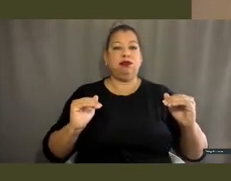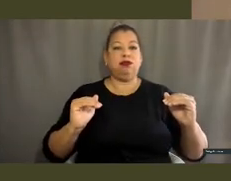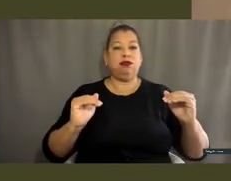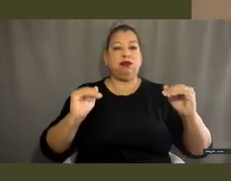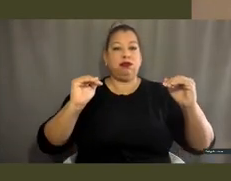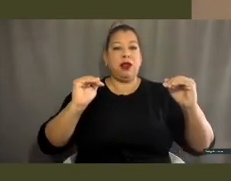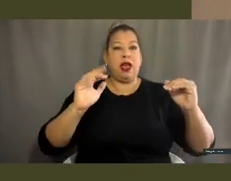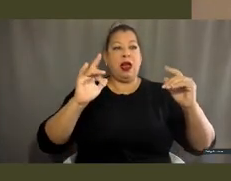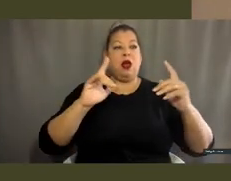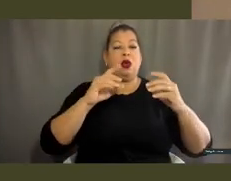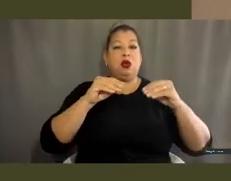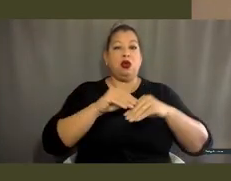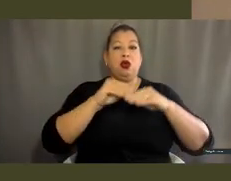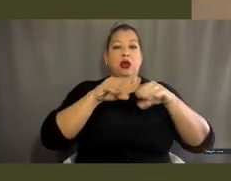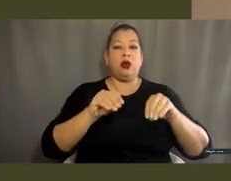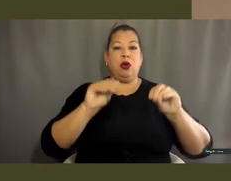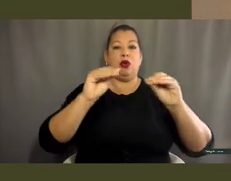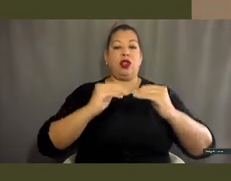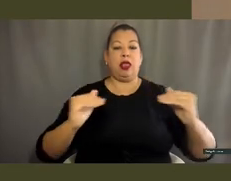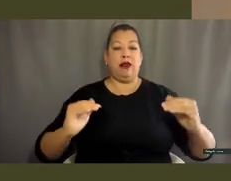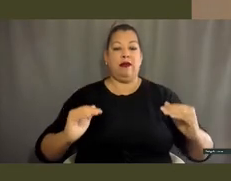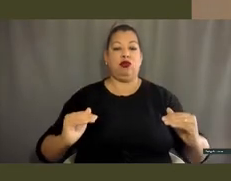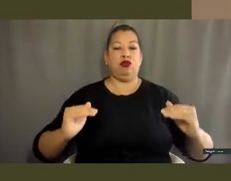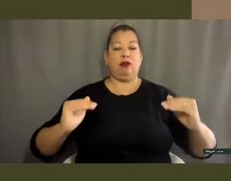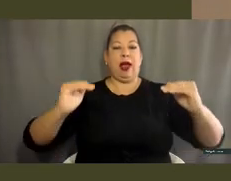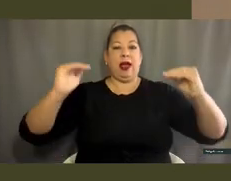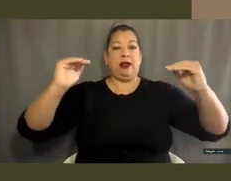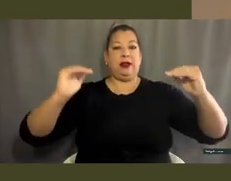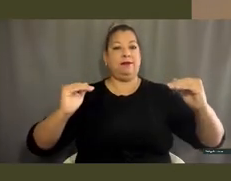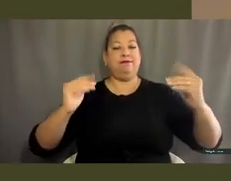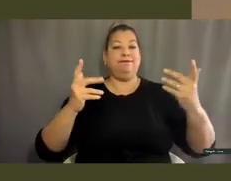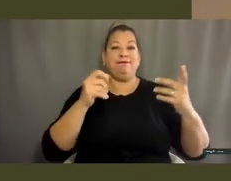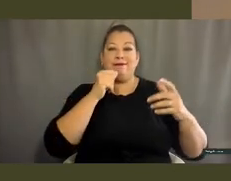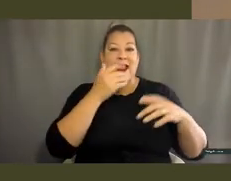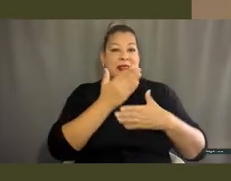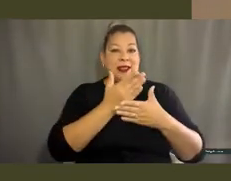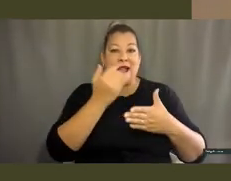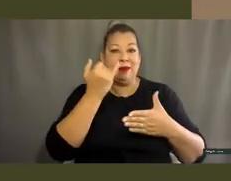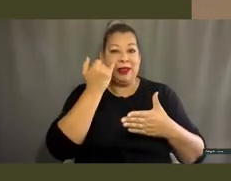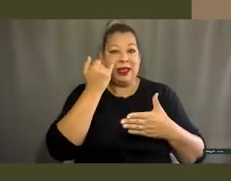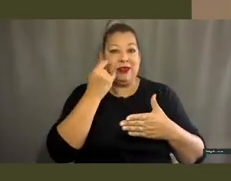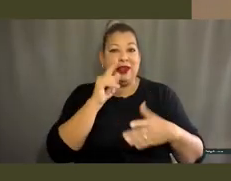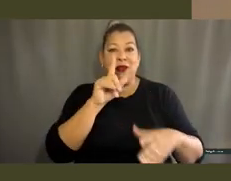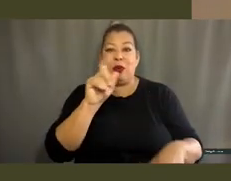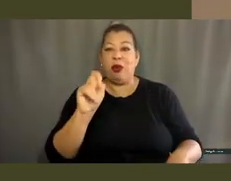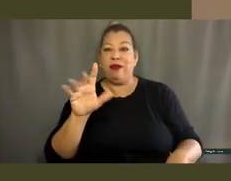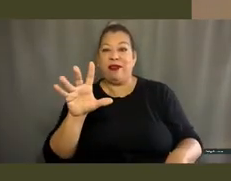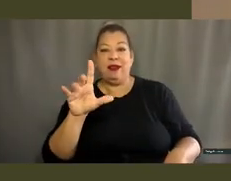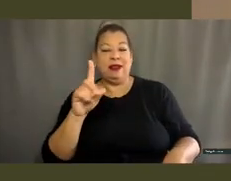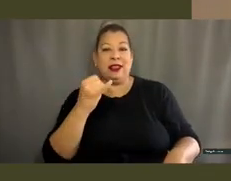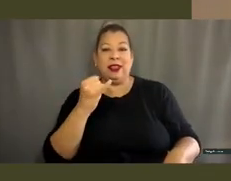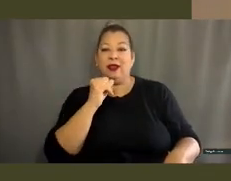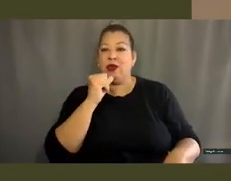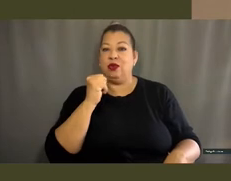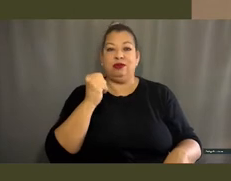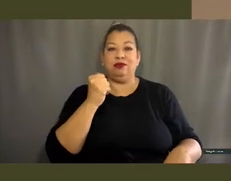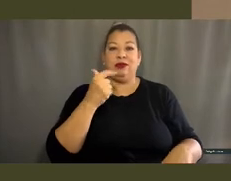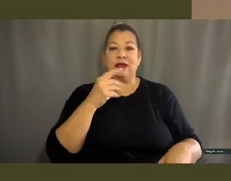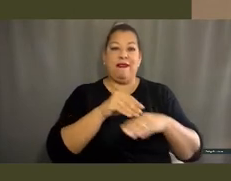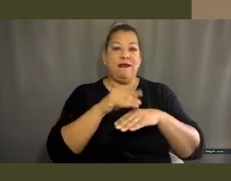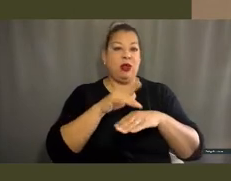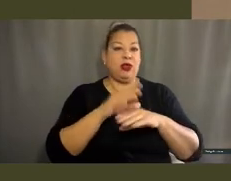rise, which is going to be it's not stopping, even if we stop at 1.5. So that there is issues around all of these things.